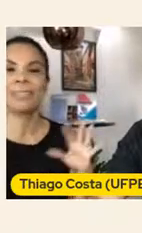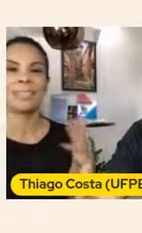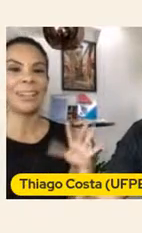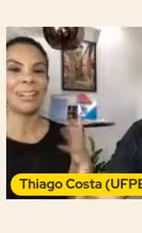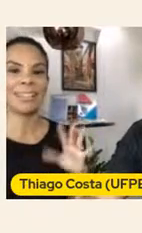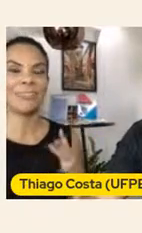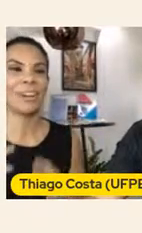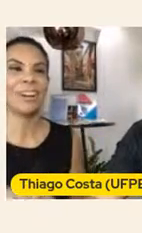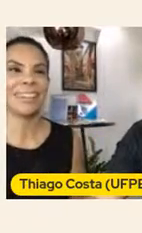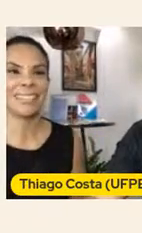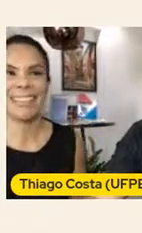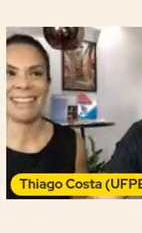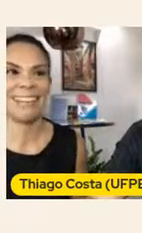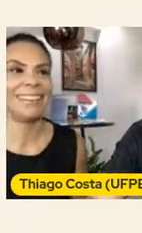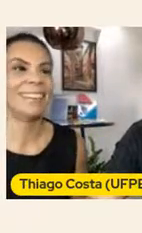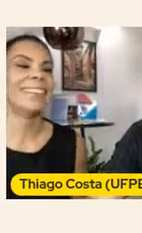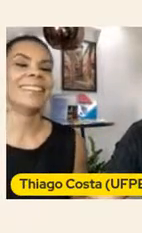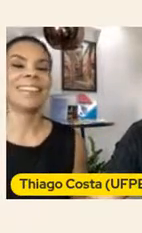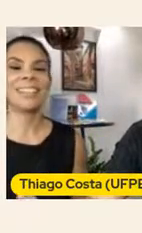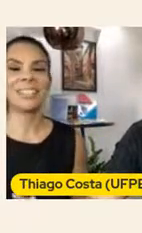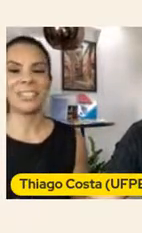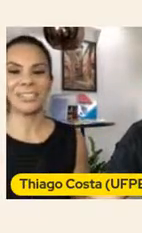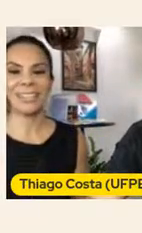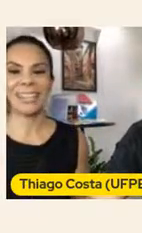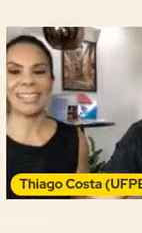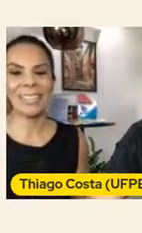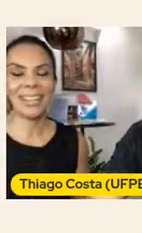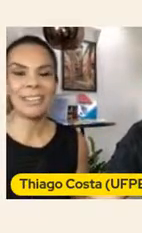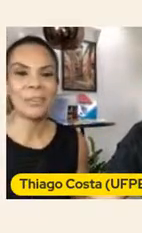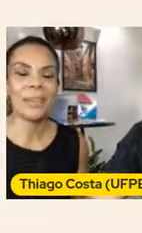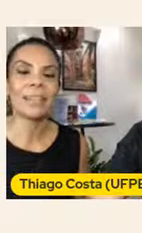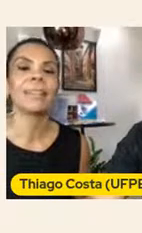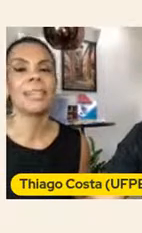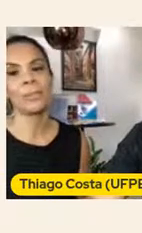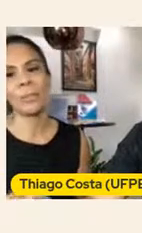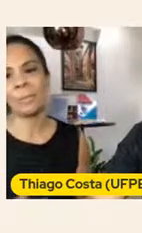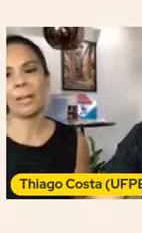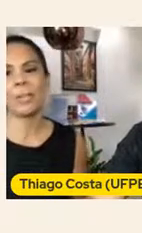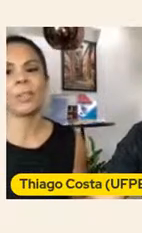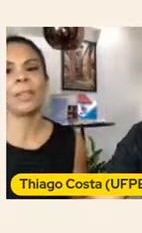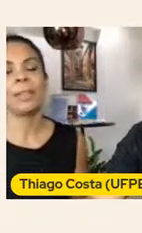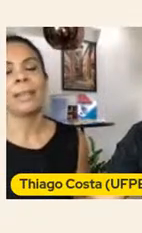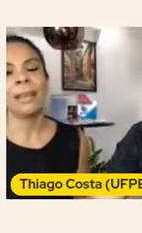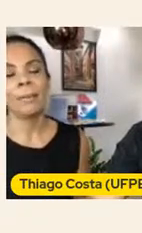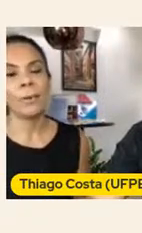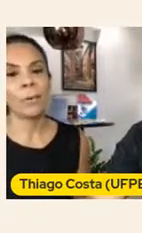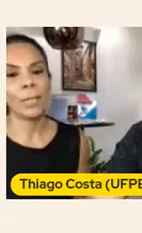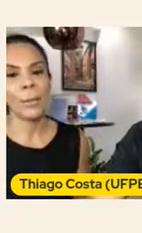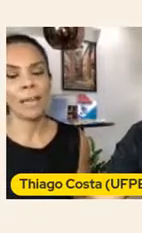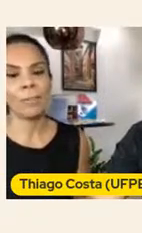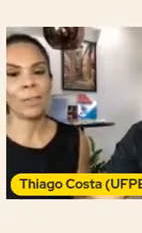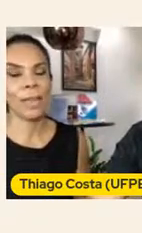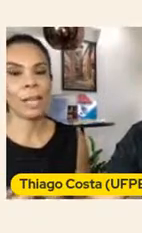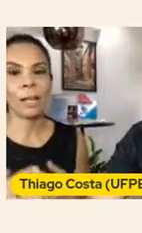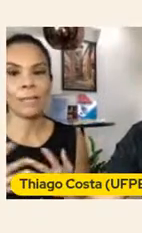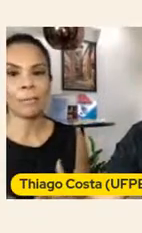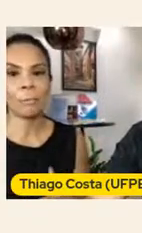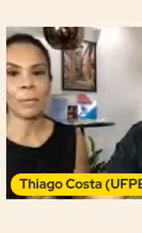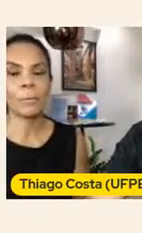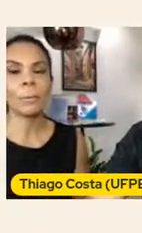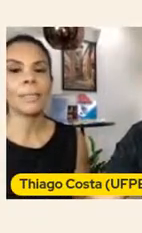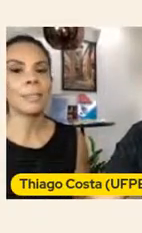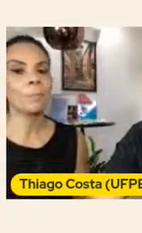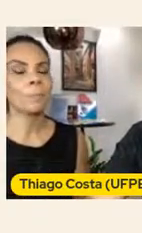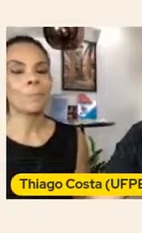hearts. Put lots of hearts there. It's so nice to have you here. Thank you so much. Of course, we have to thank lots